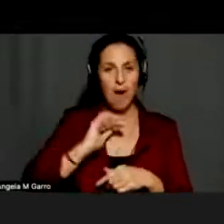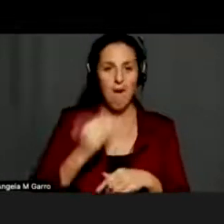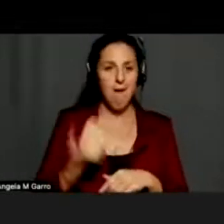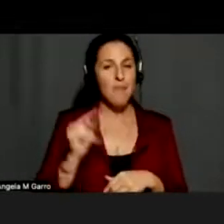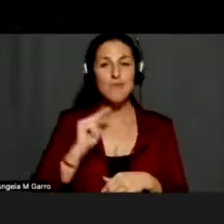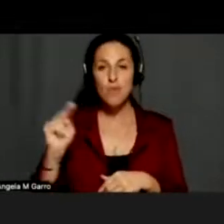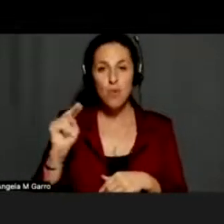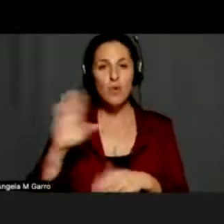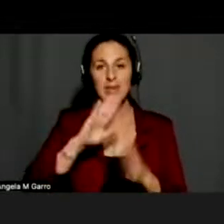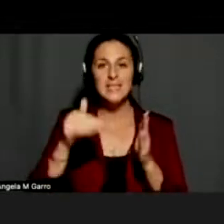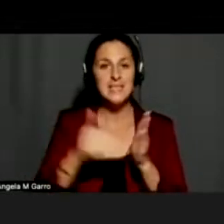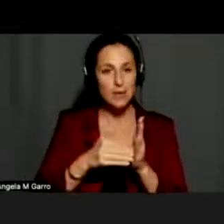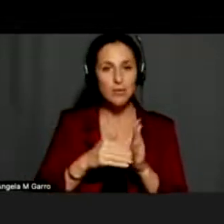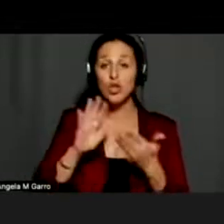School.